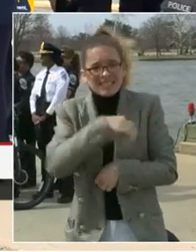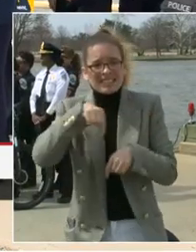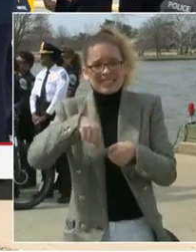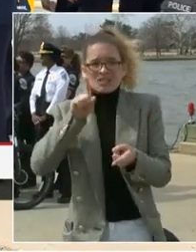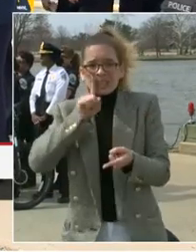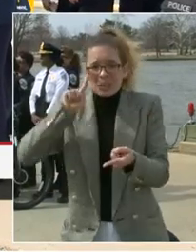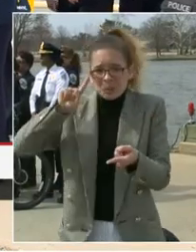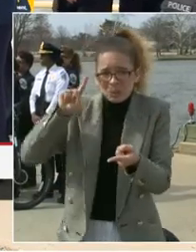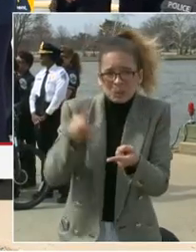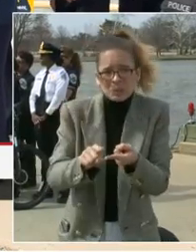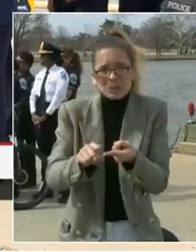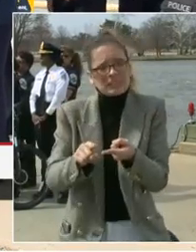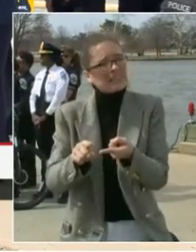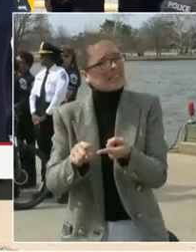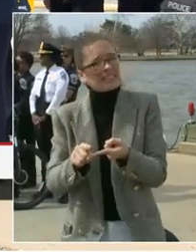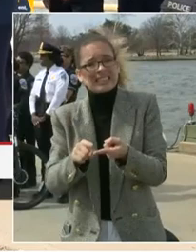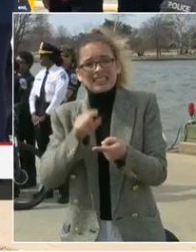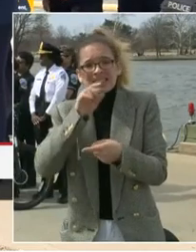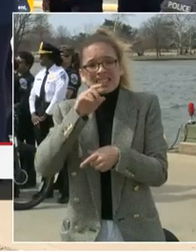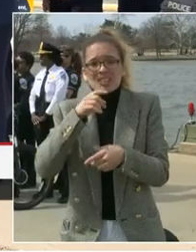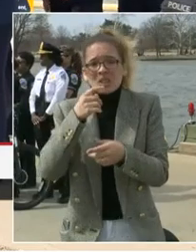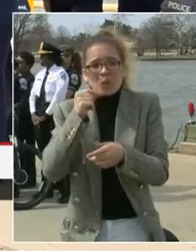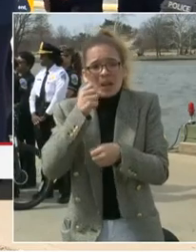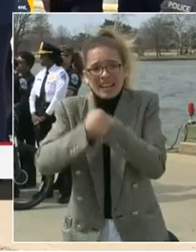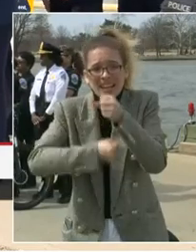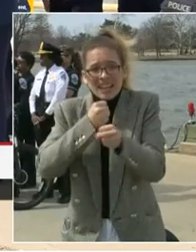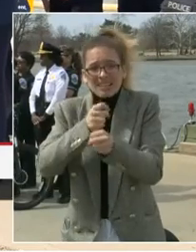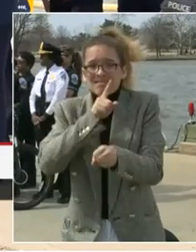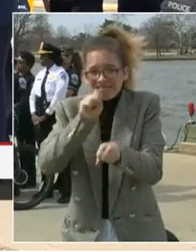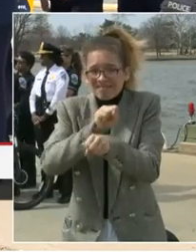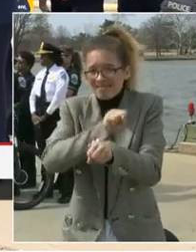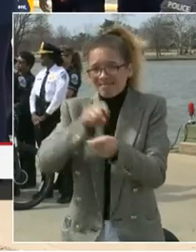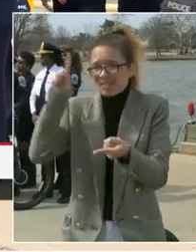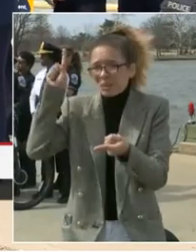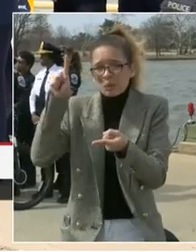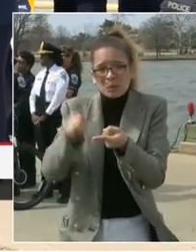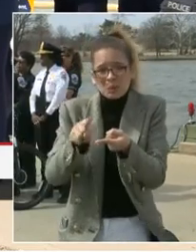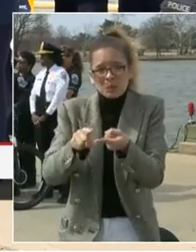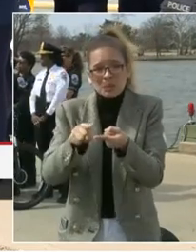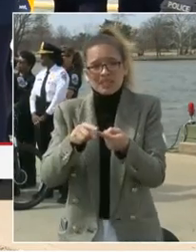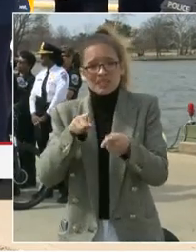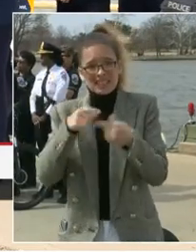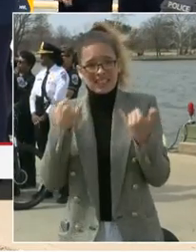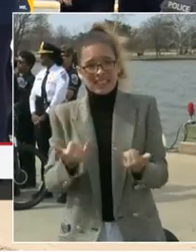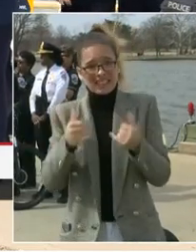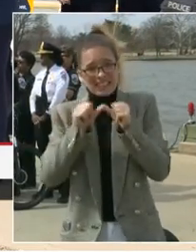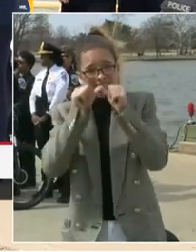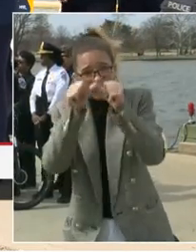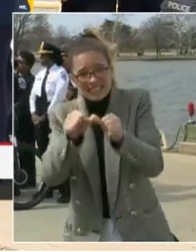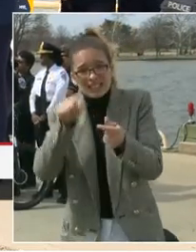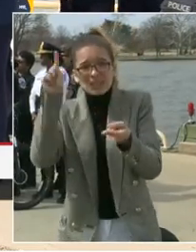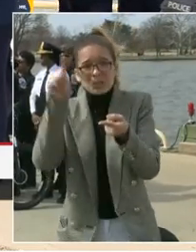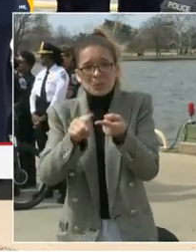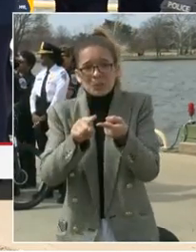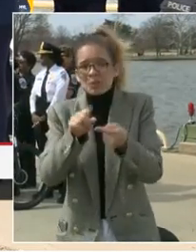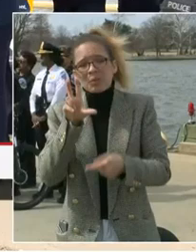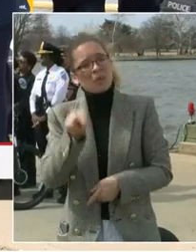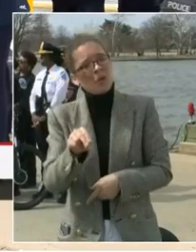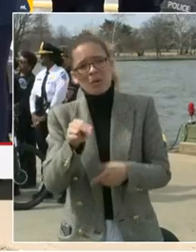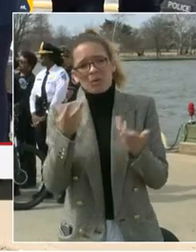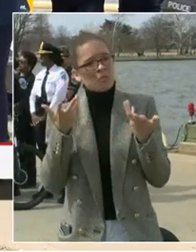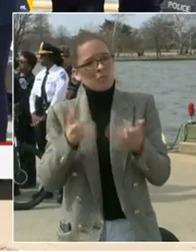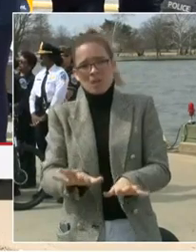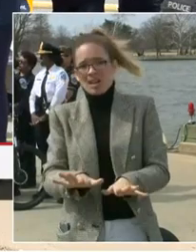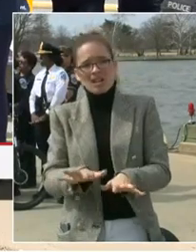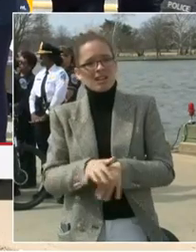police department has been in over 20 years. And I don't think that now is the time where we want to see a reduction in force. I have not been to one community, as